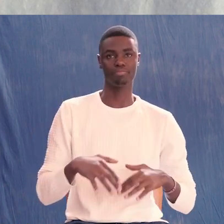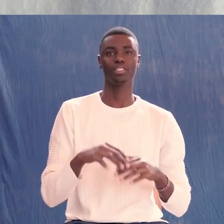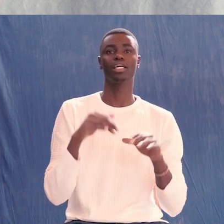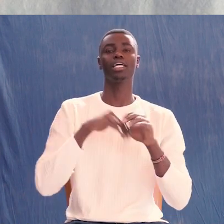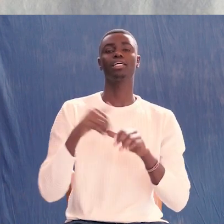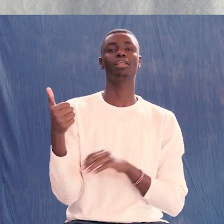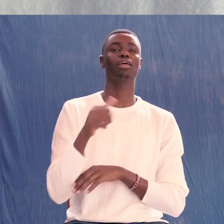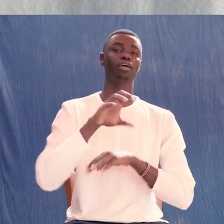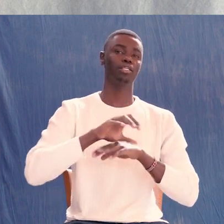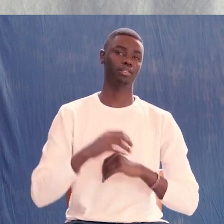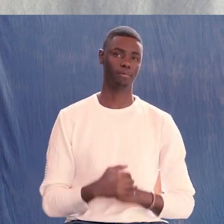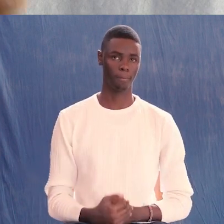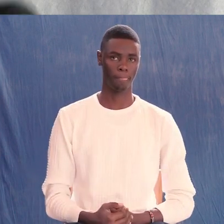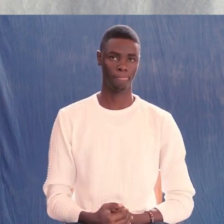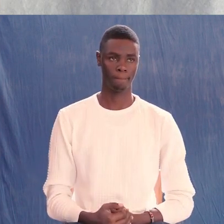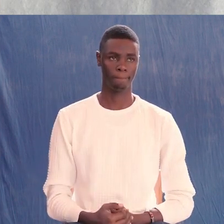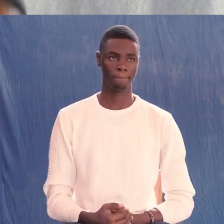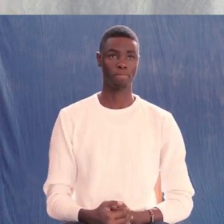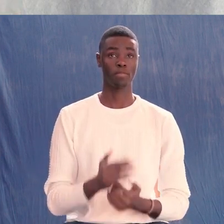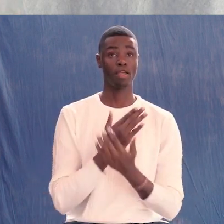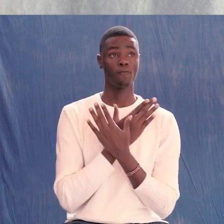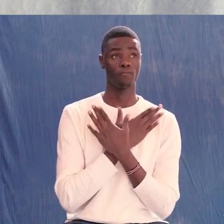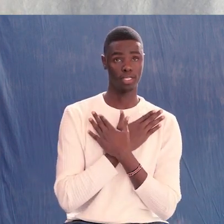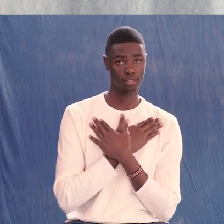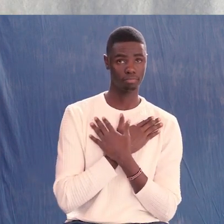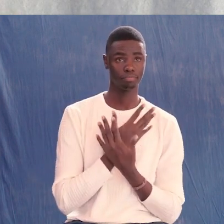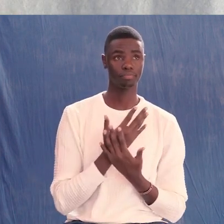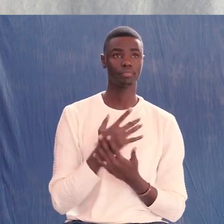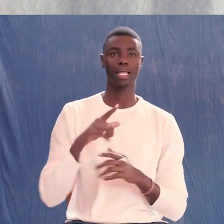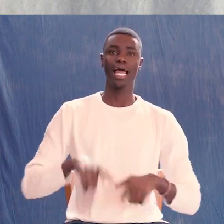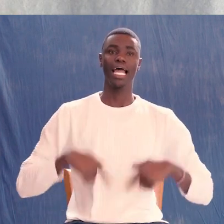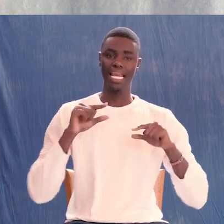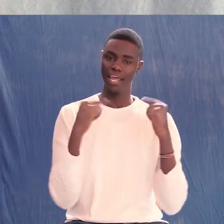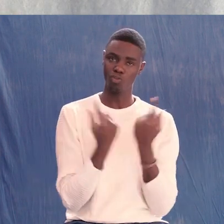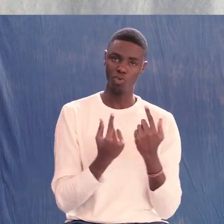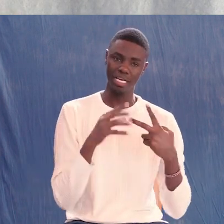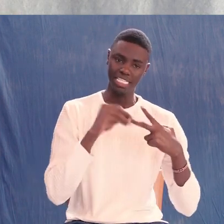any church. And so, friends, life group is not an option.